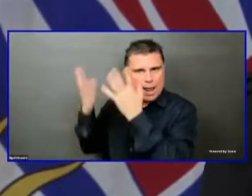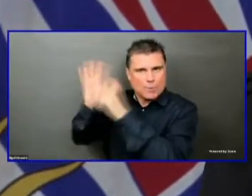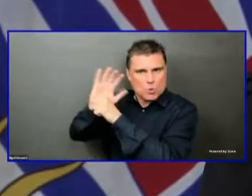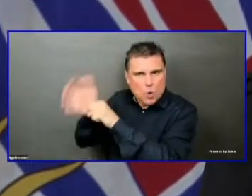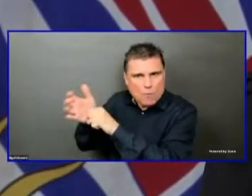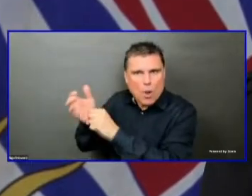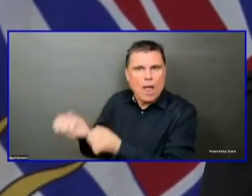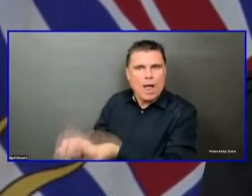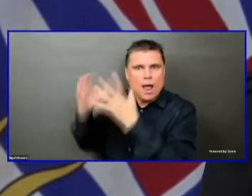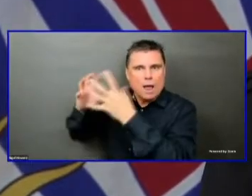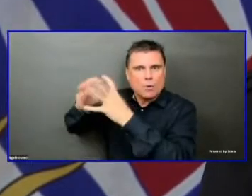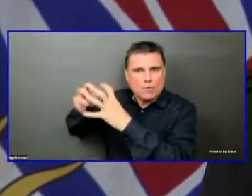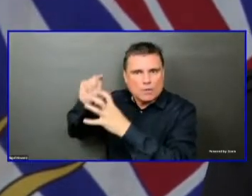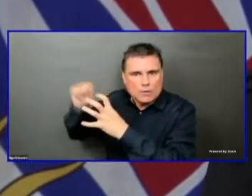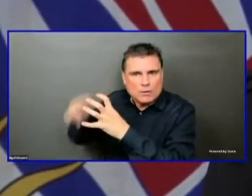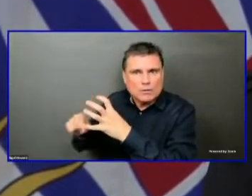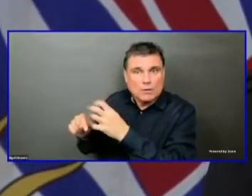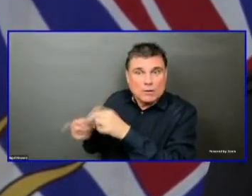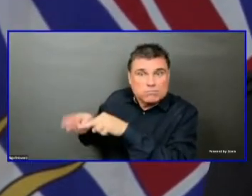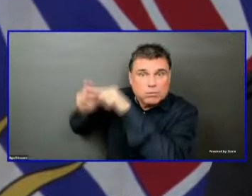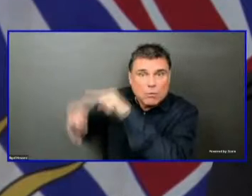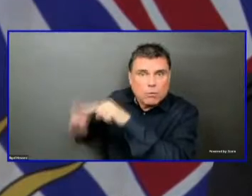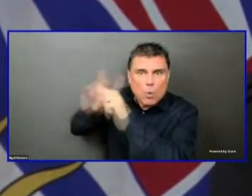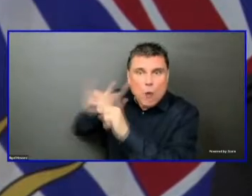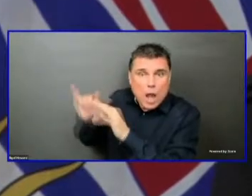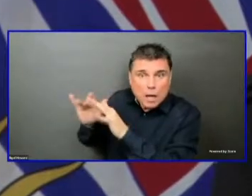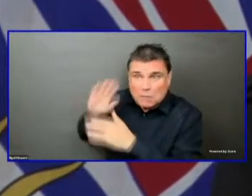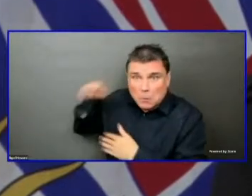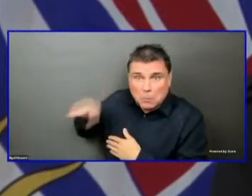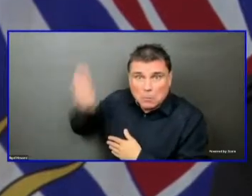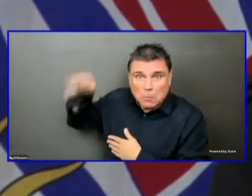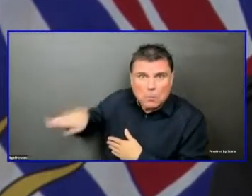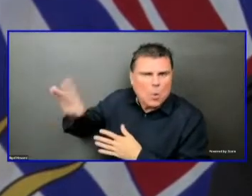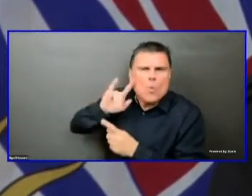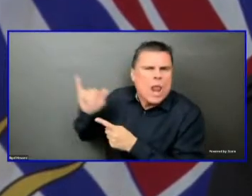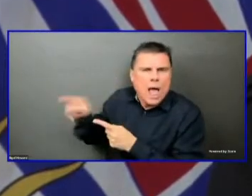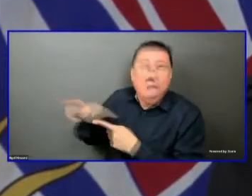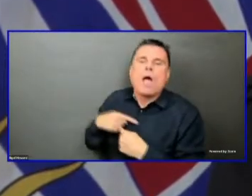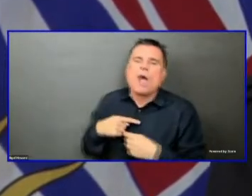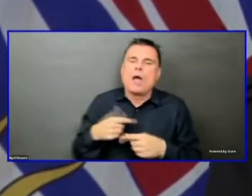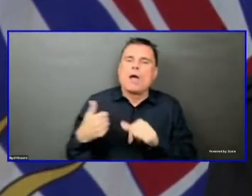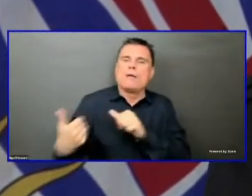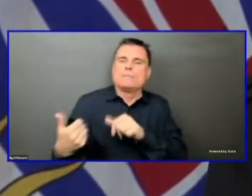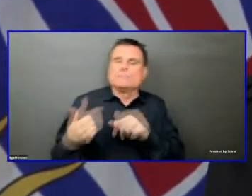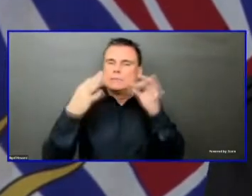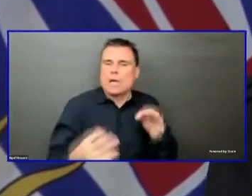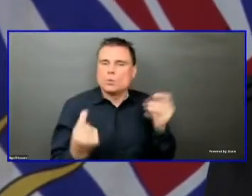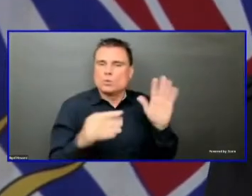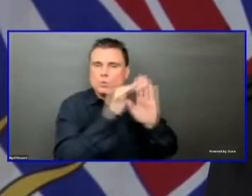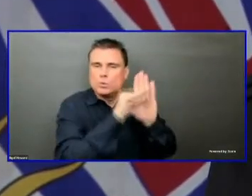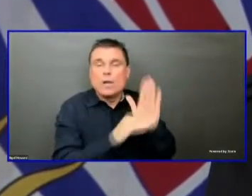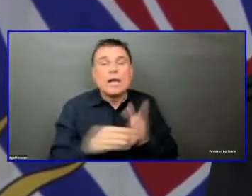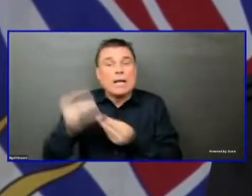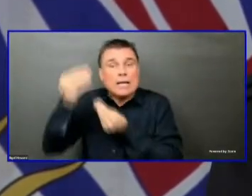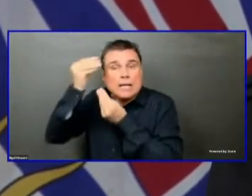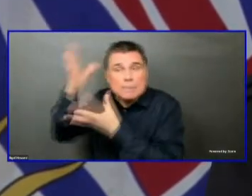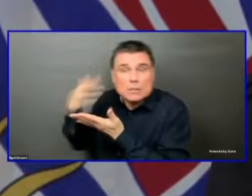information about transmission, and the progress of our vaccination supply and our immunization